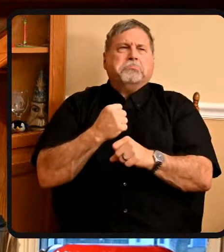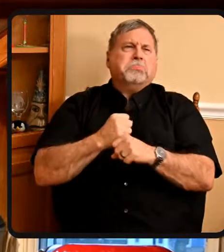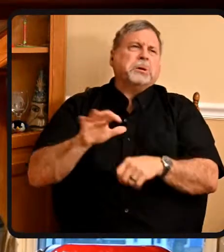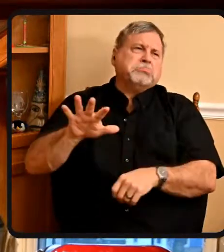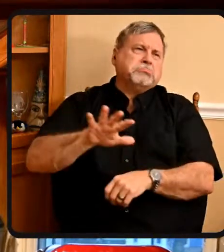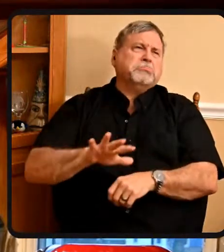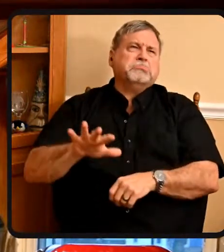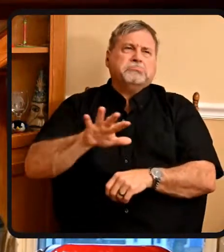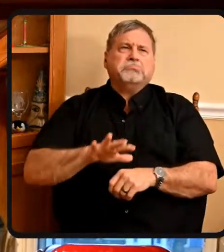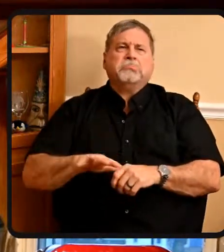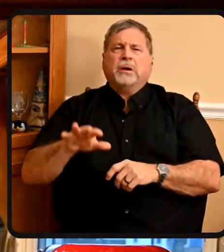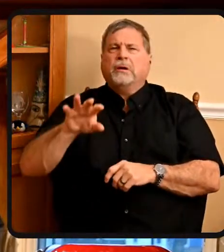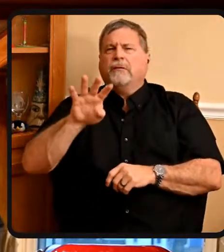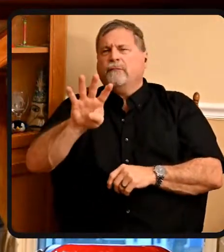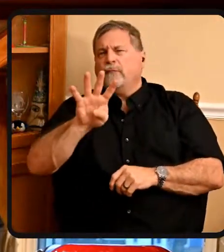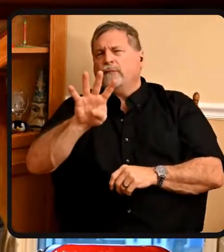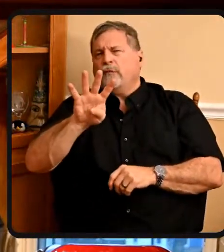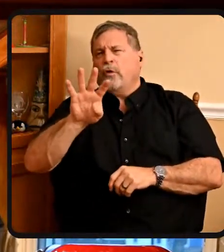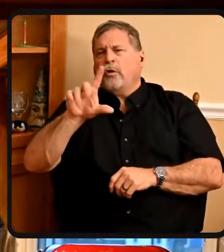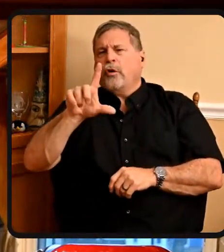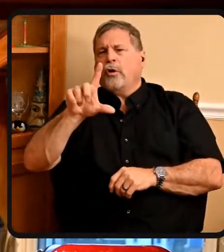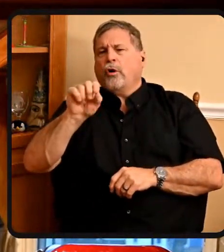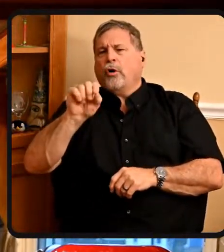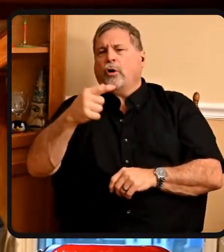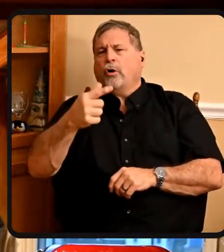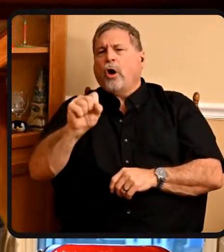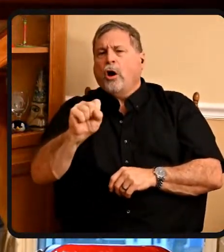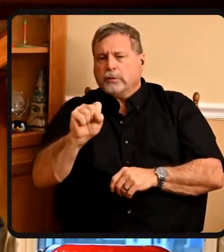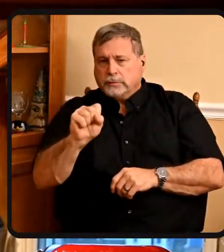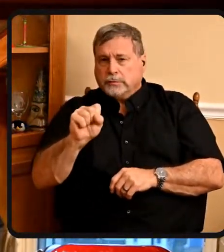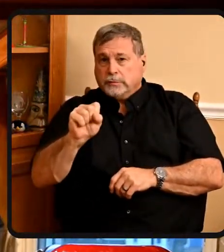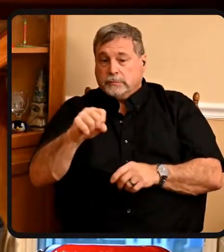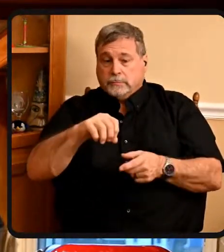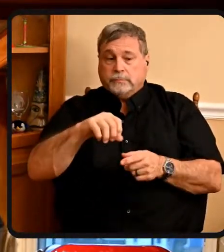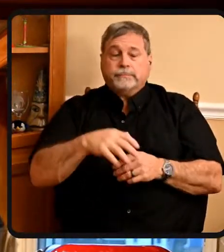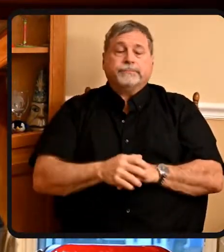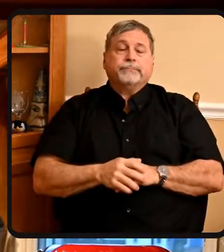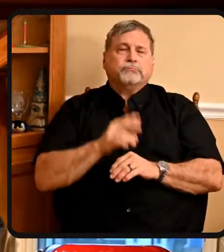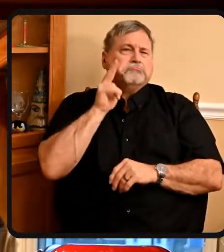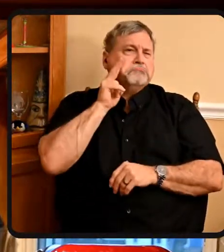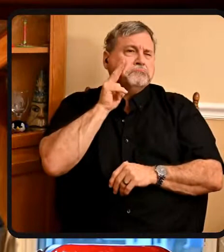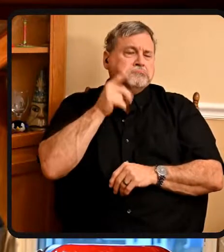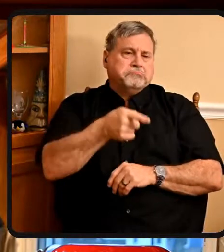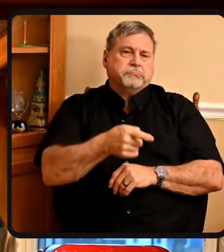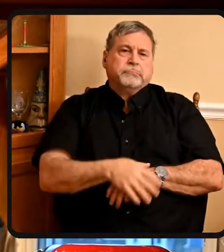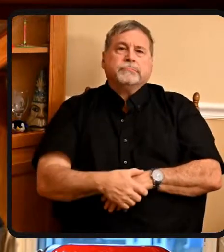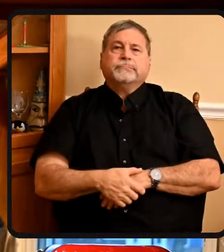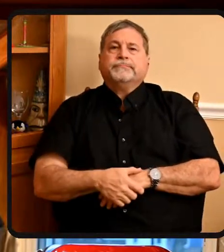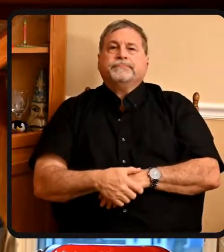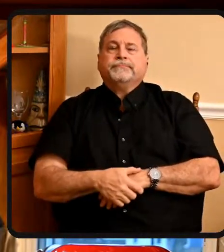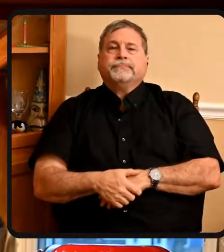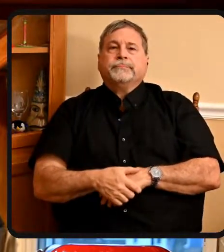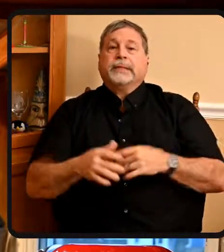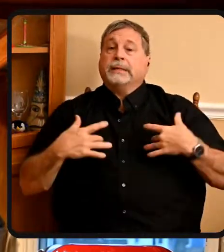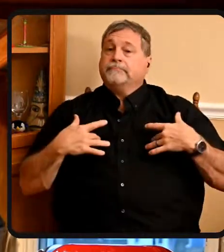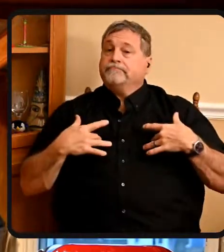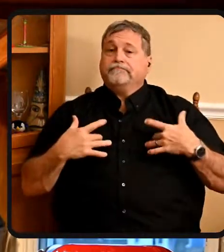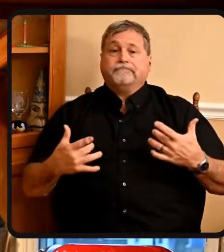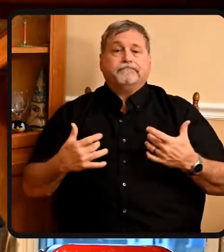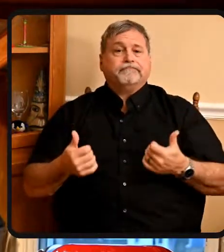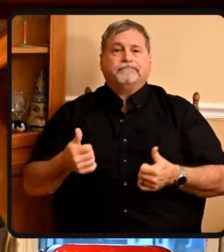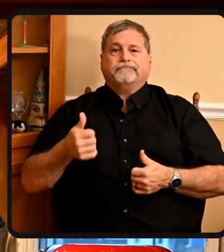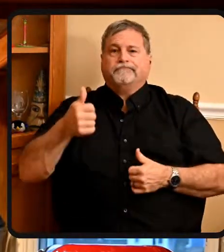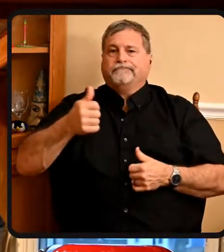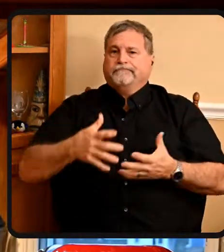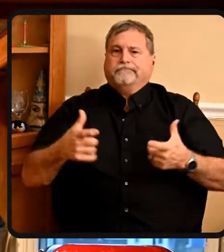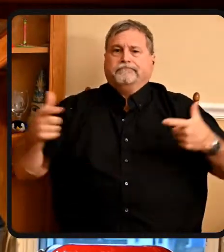this is going to make approximately 4 logs. We'll see. Depends on how